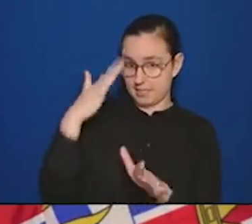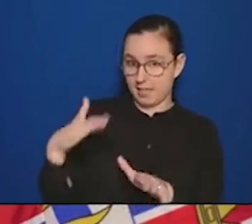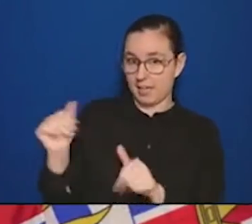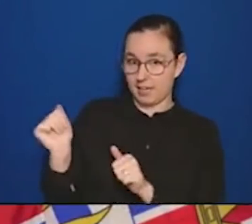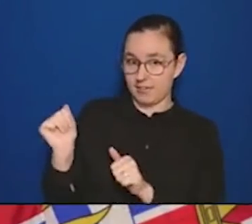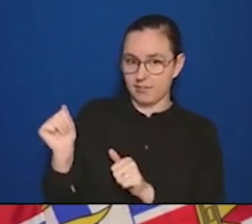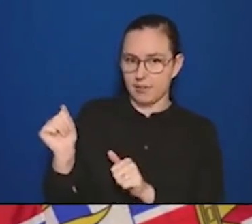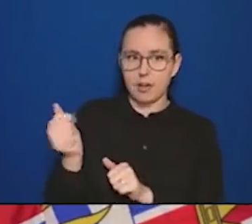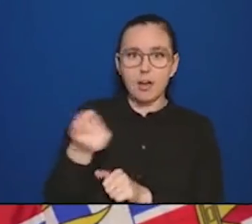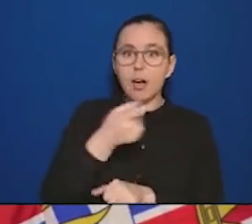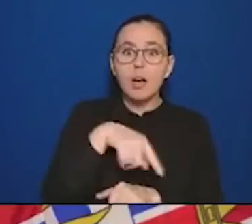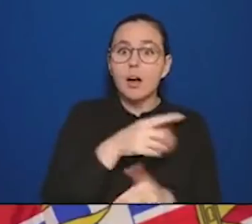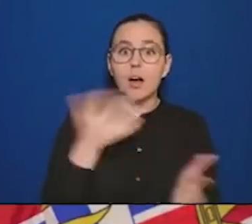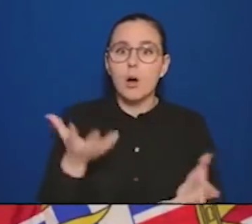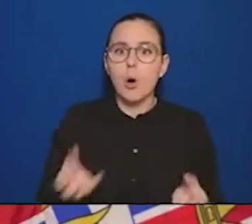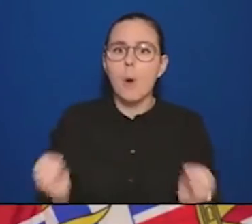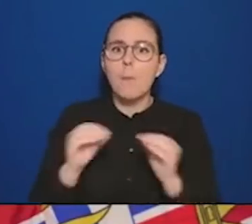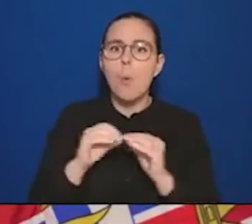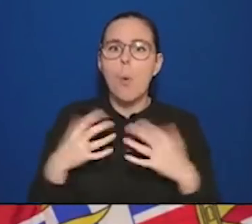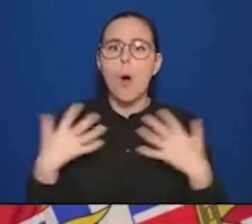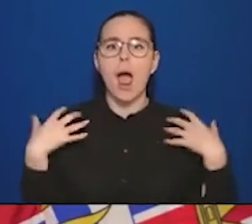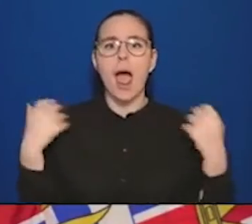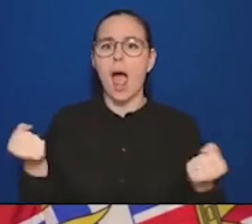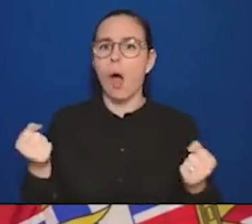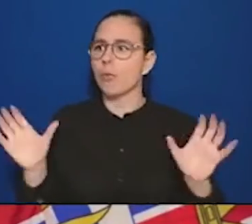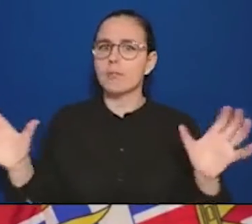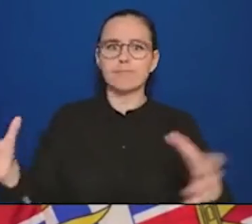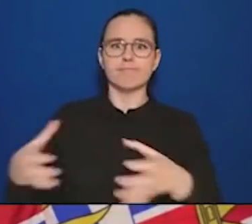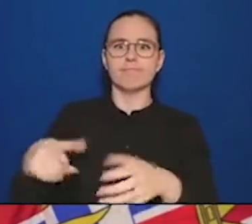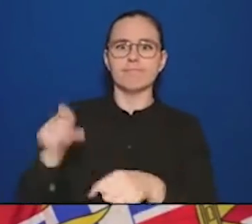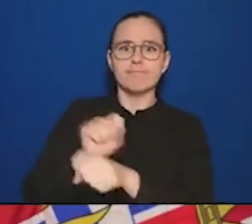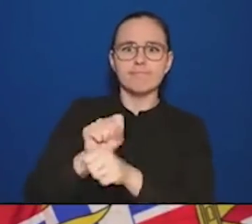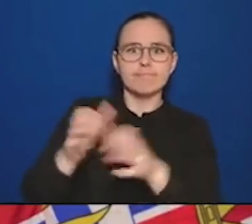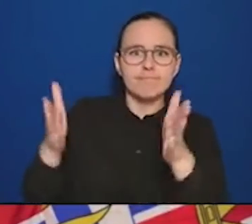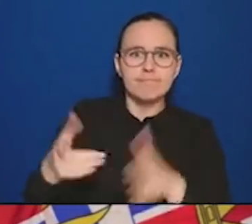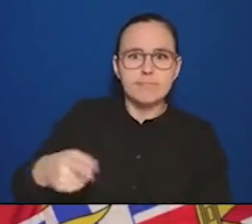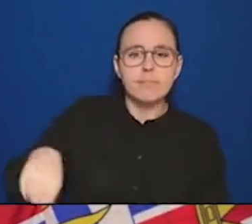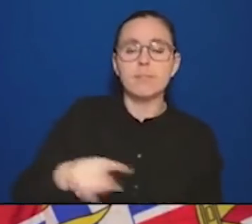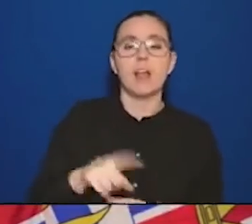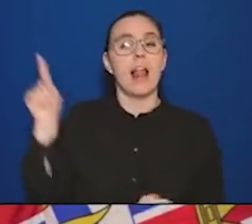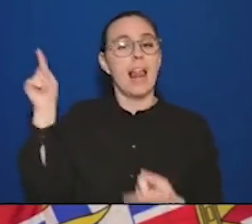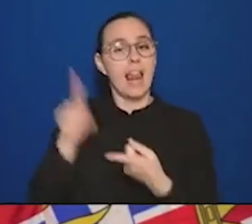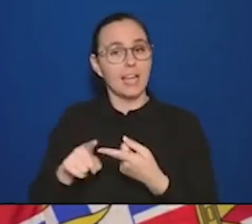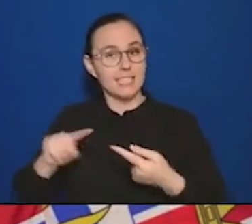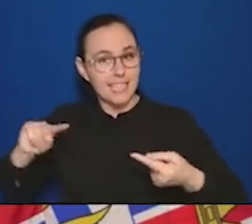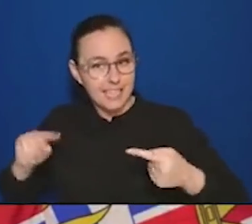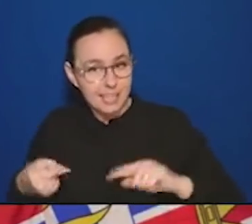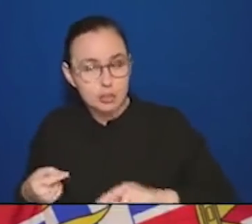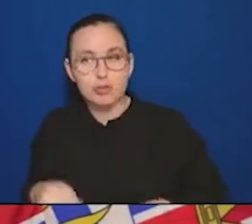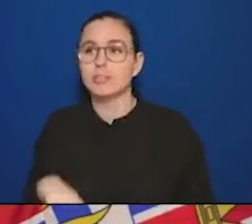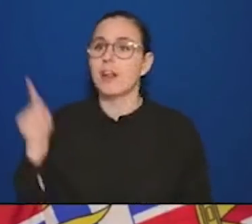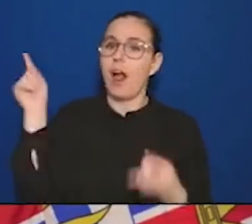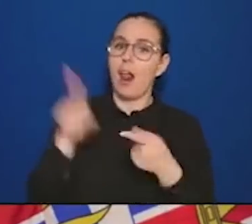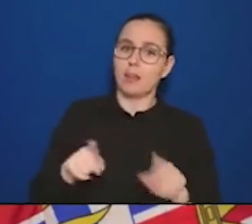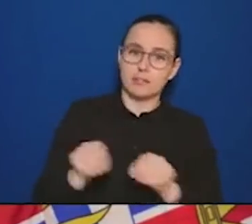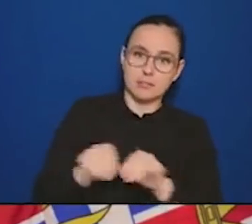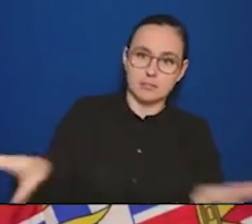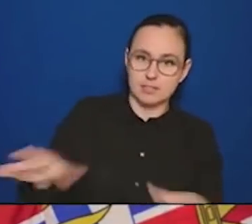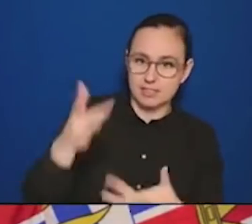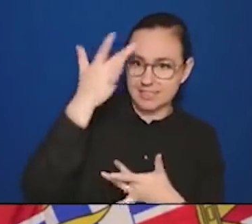retention and reduced training cost, in reduced risk of injury and spread of viruses in workplaces. And I might add,